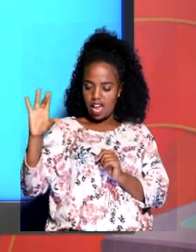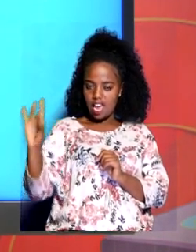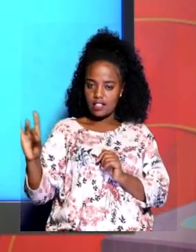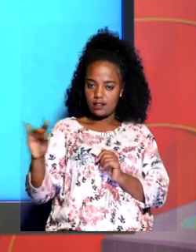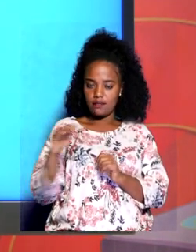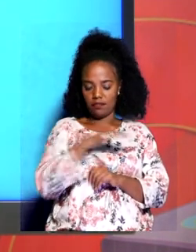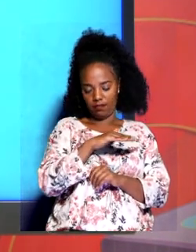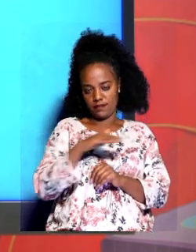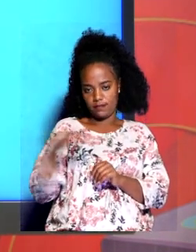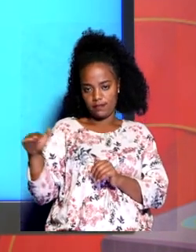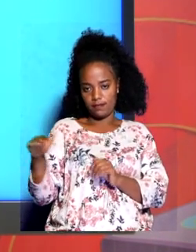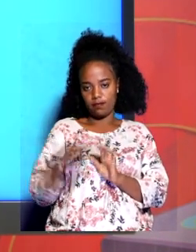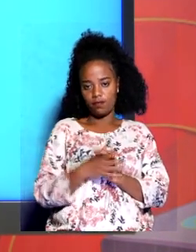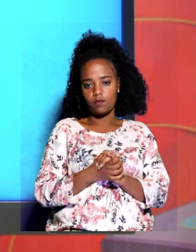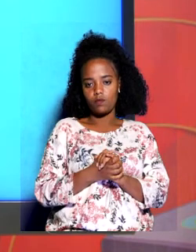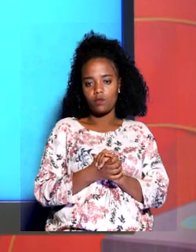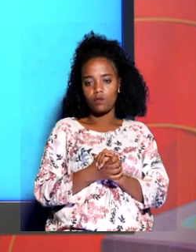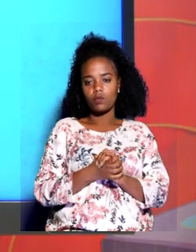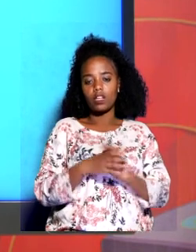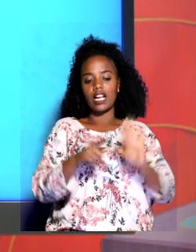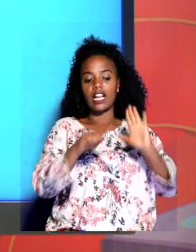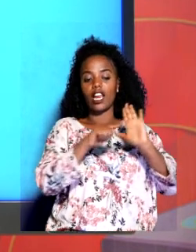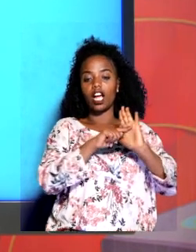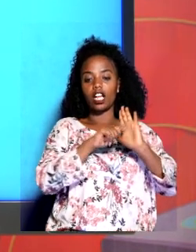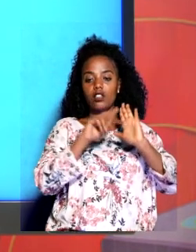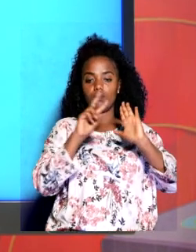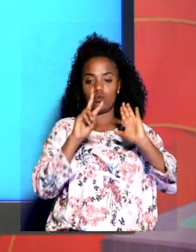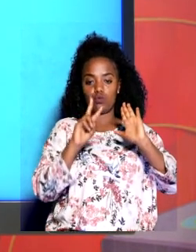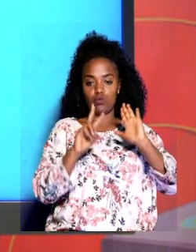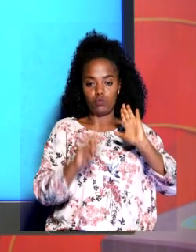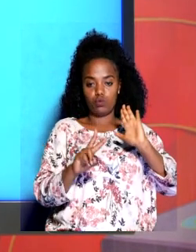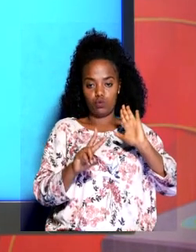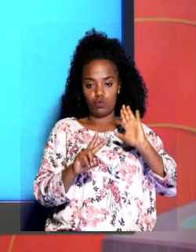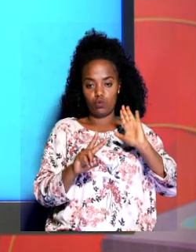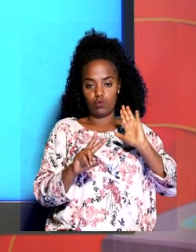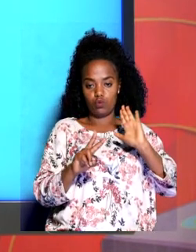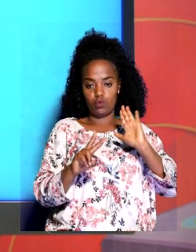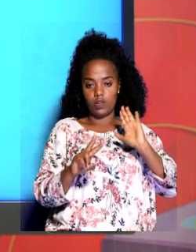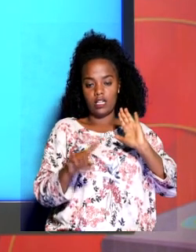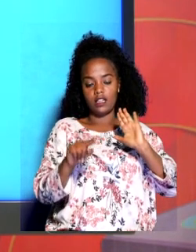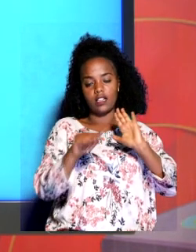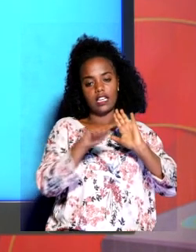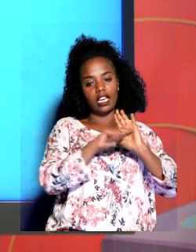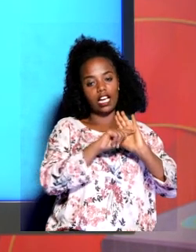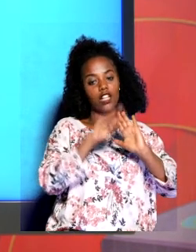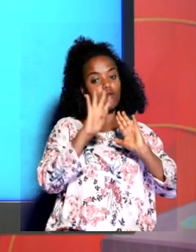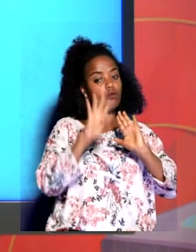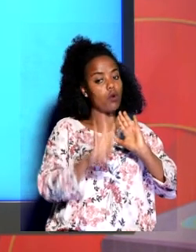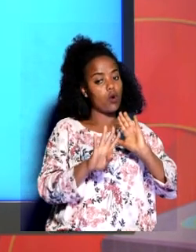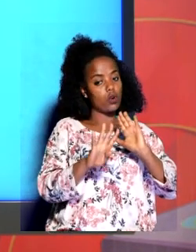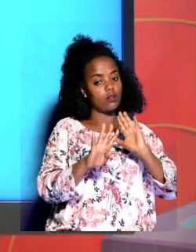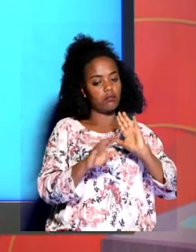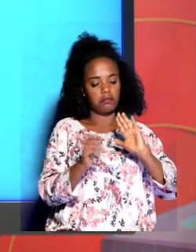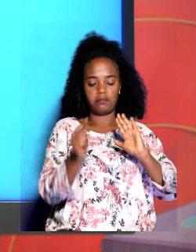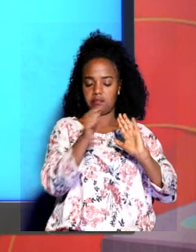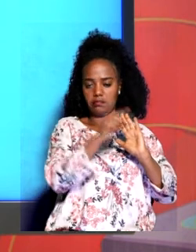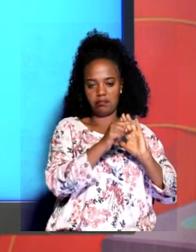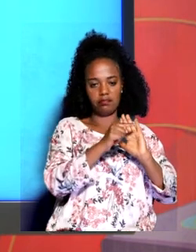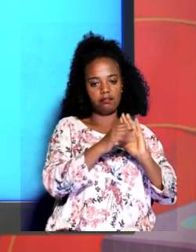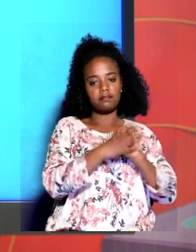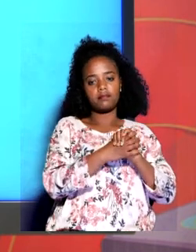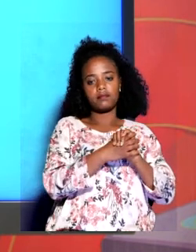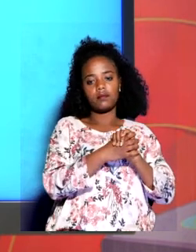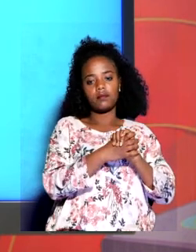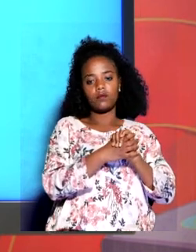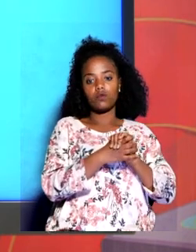8. Negative 2, we will have negative 2 here, negative 4, and so on.